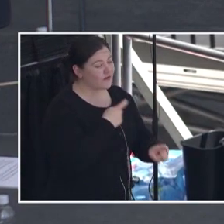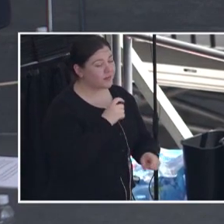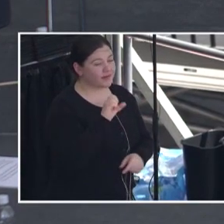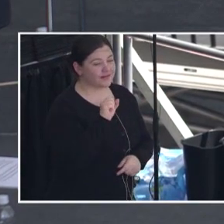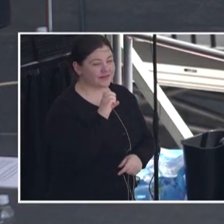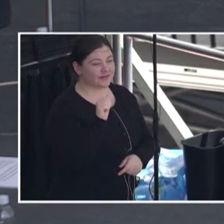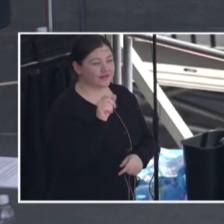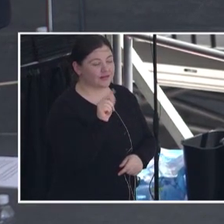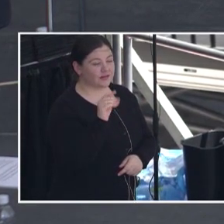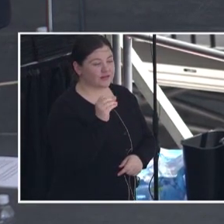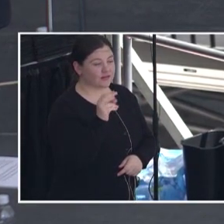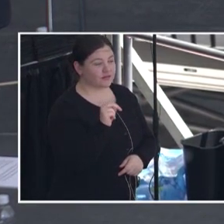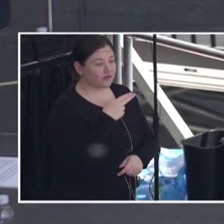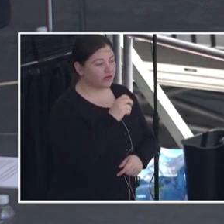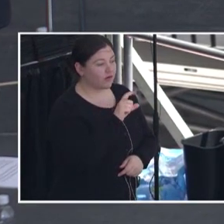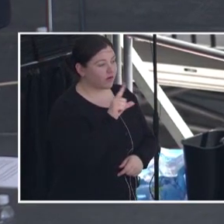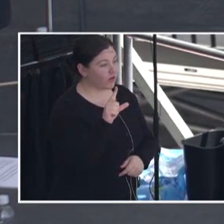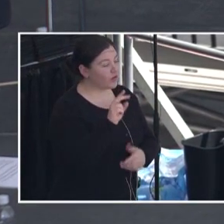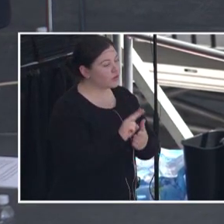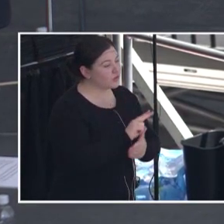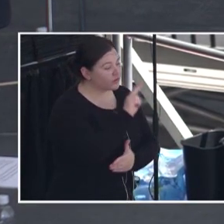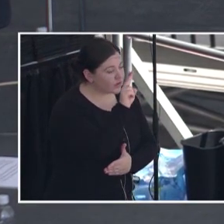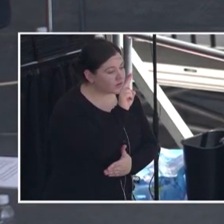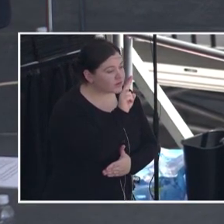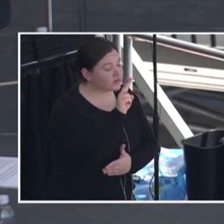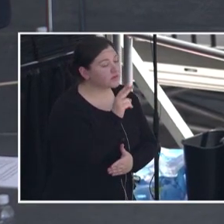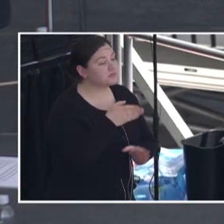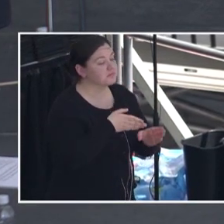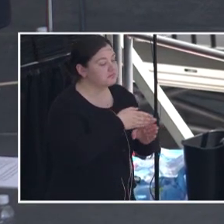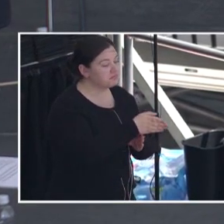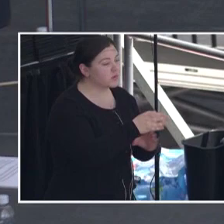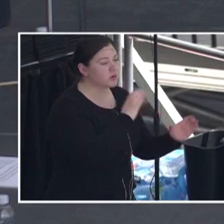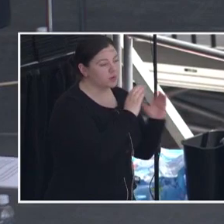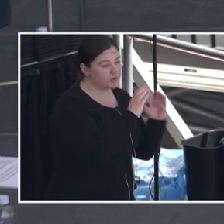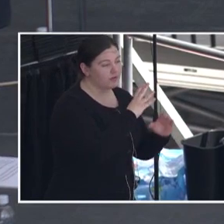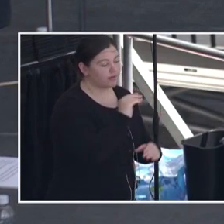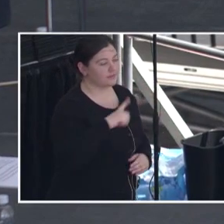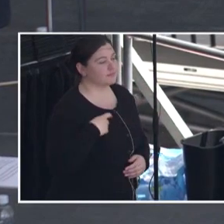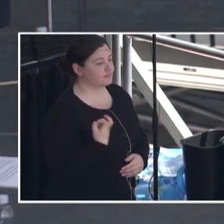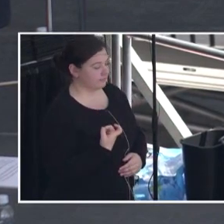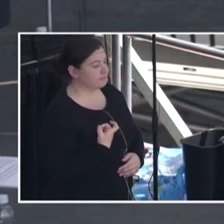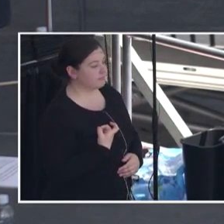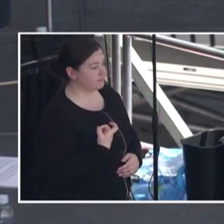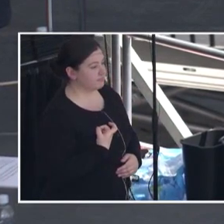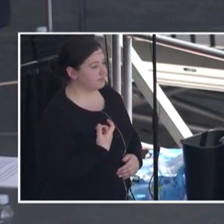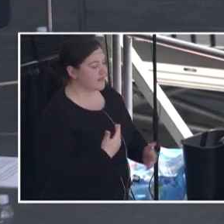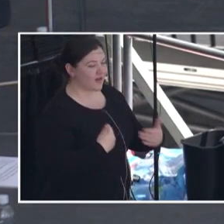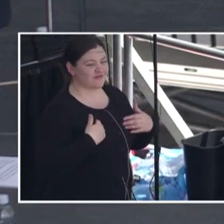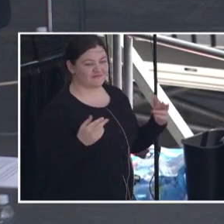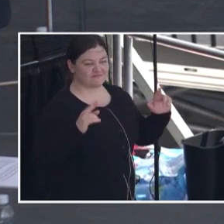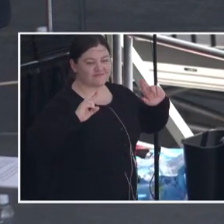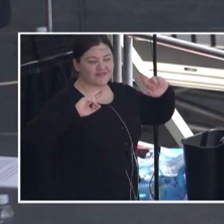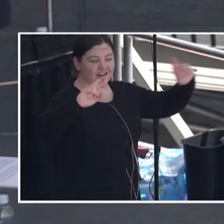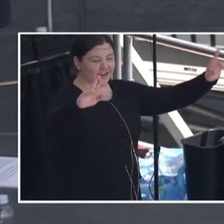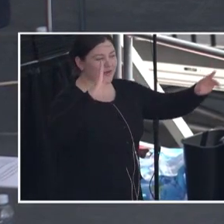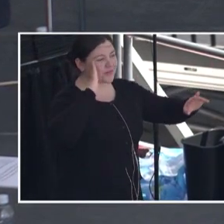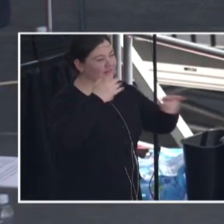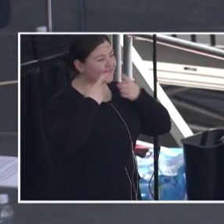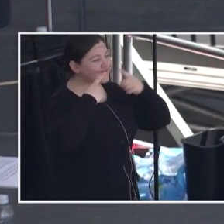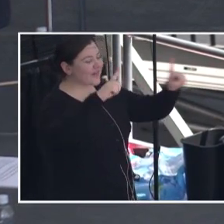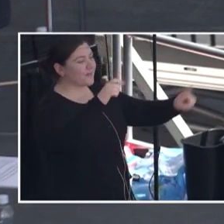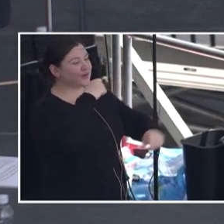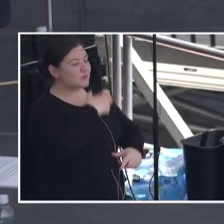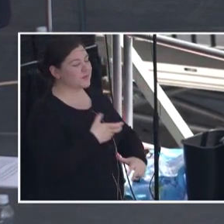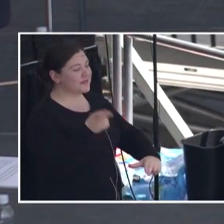in communications and Spanish. I was all set to become the next famous newscaster